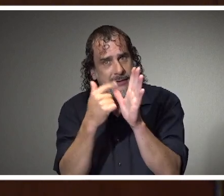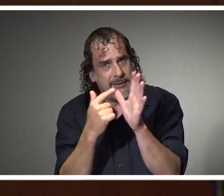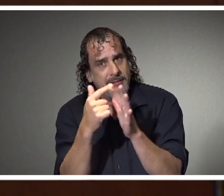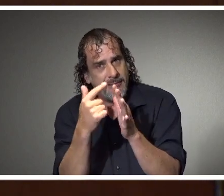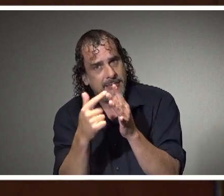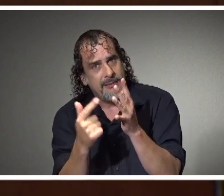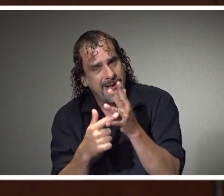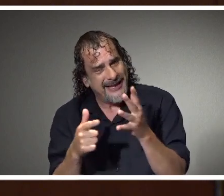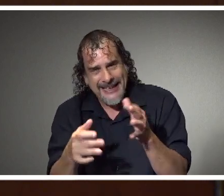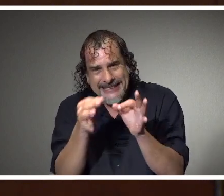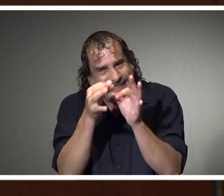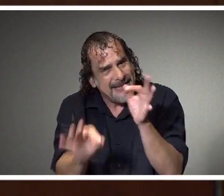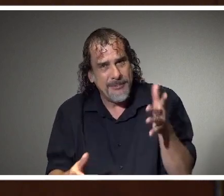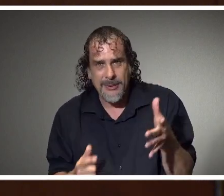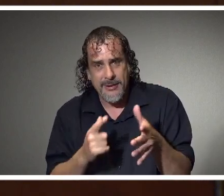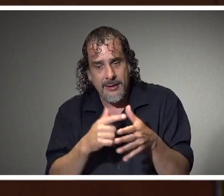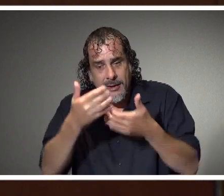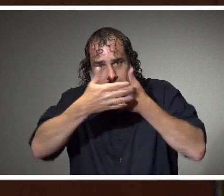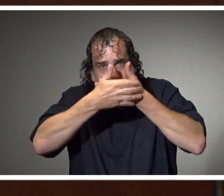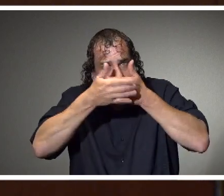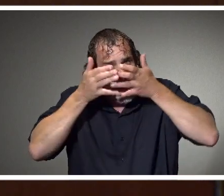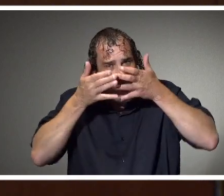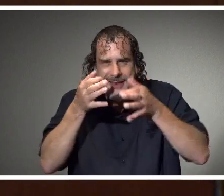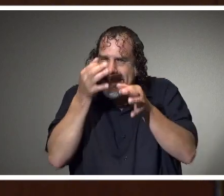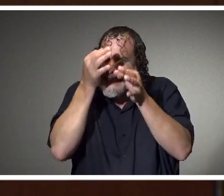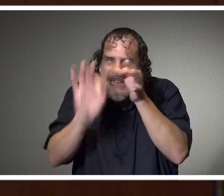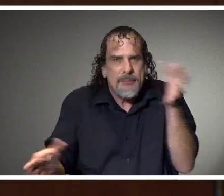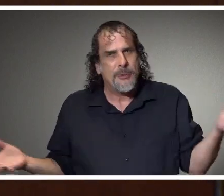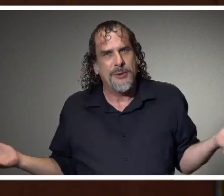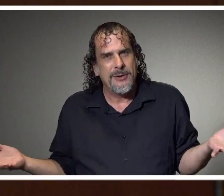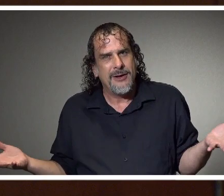are simple. Wearing a mask is very simple.